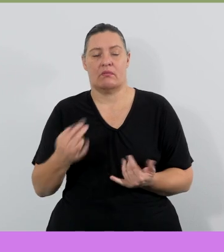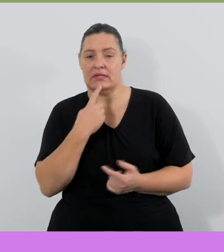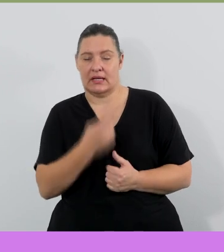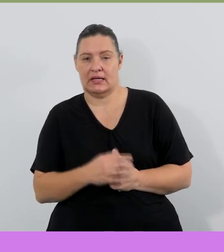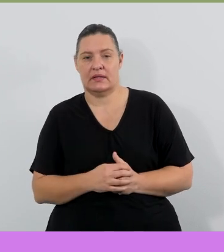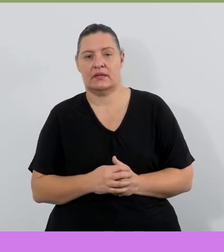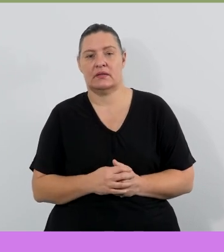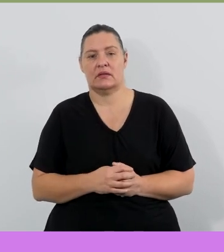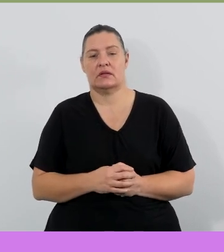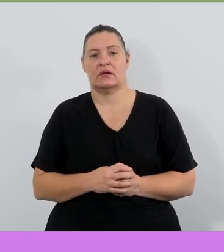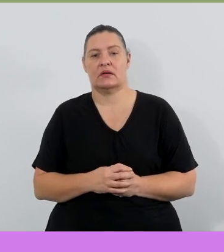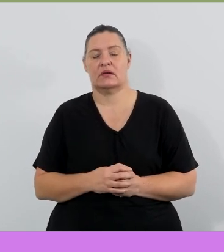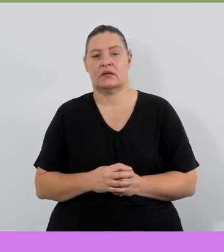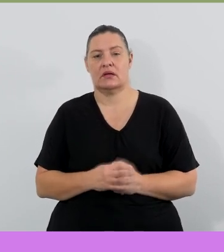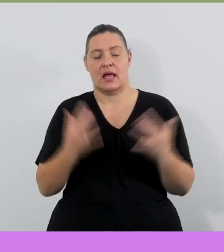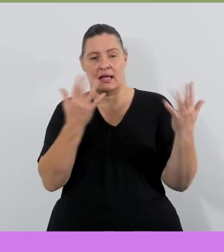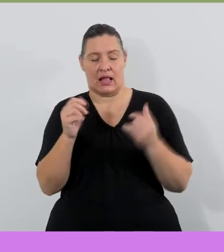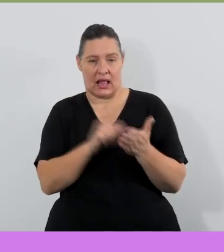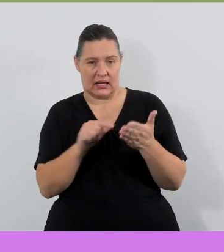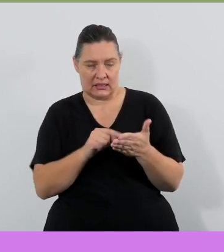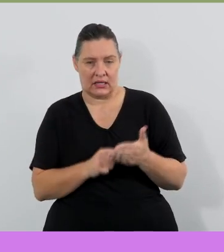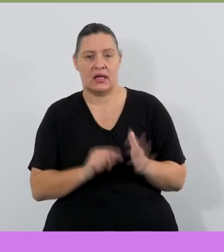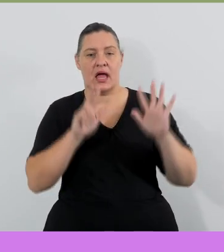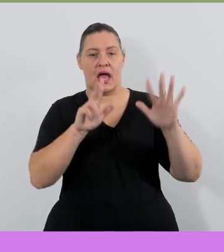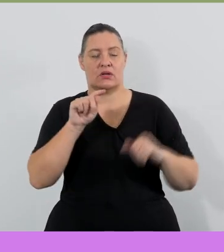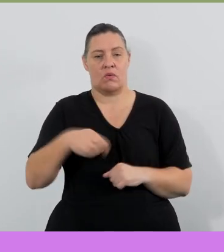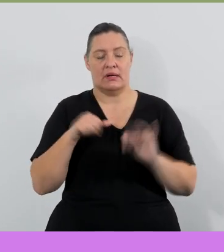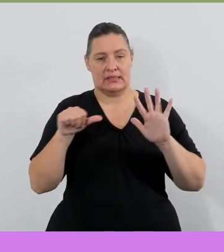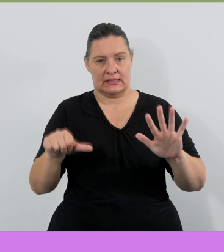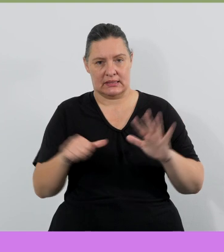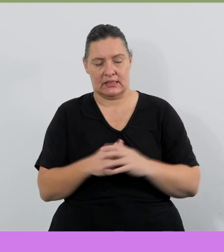say then, take my calculator, I take the